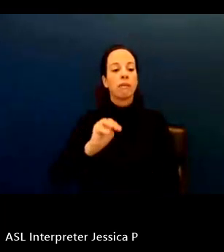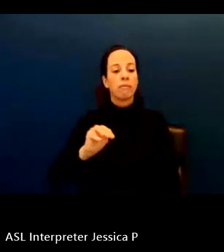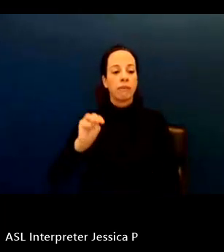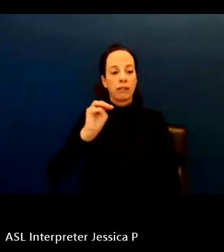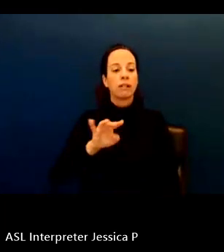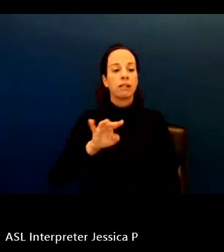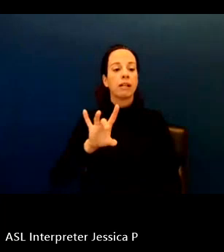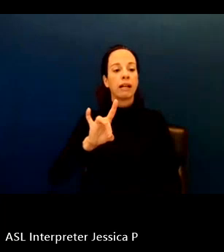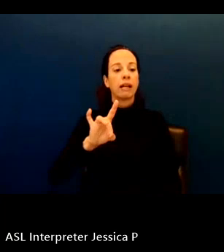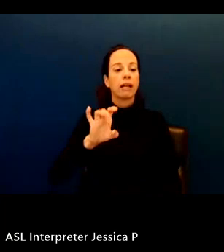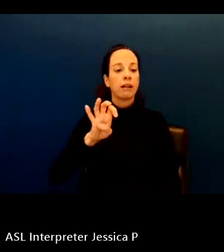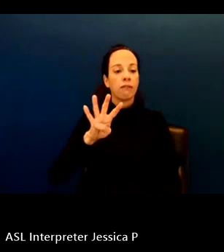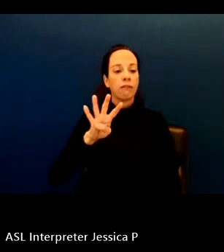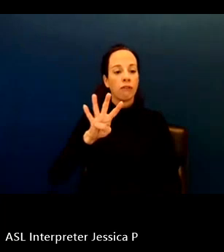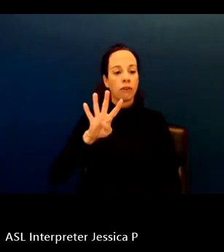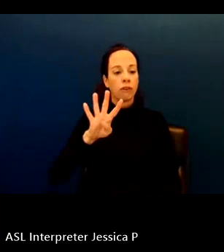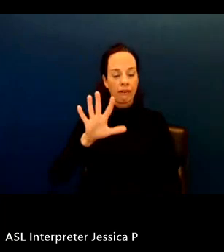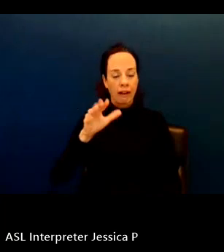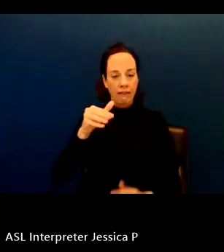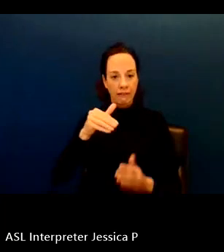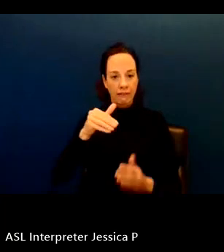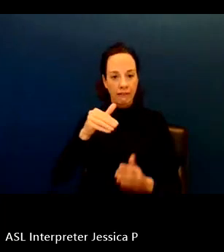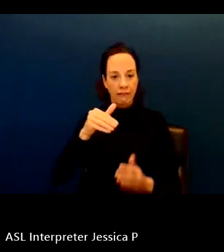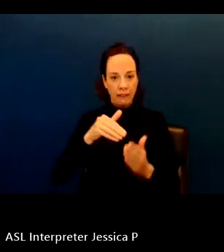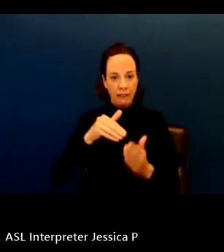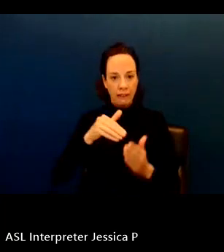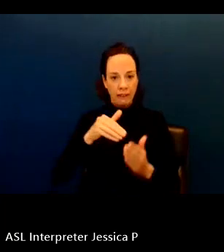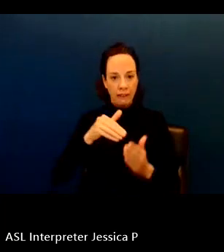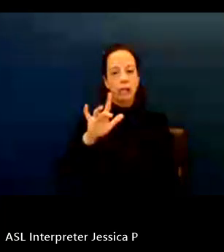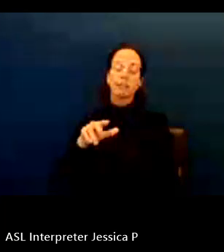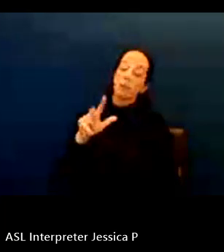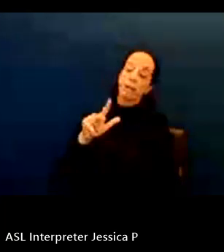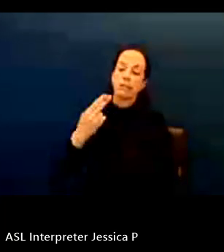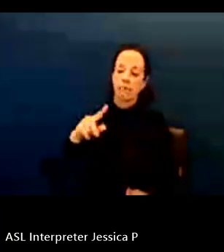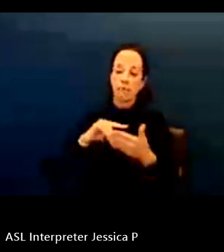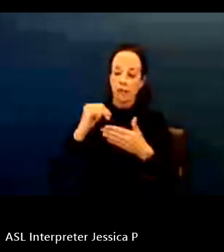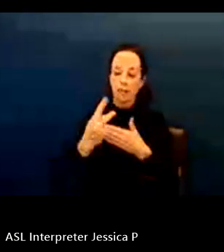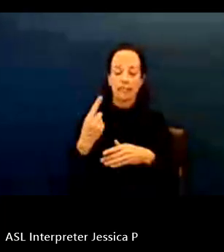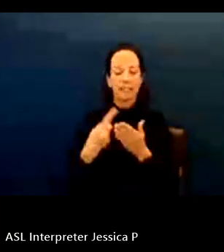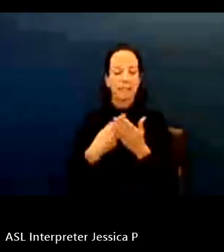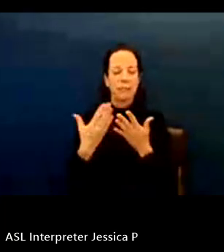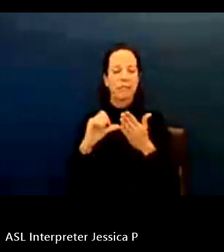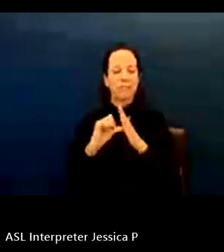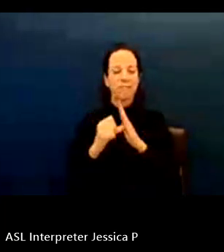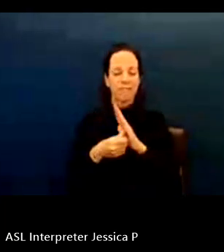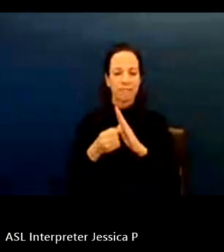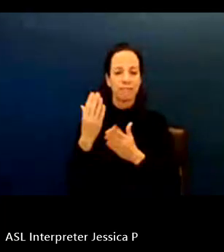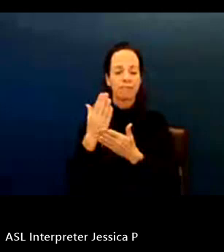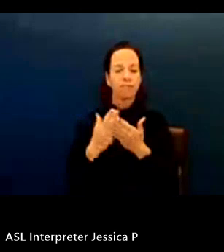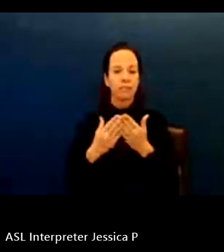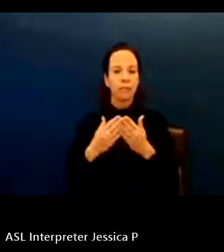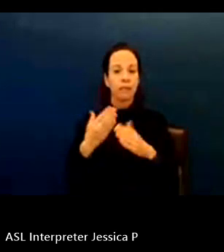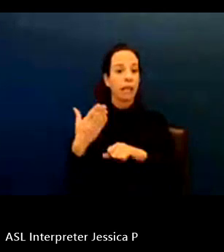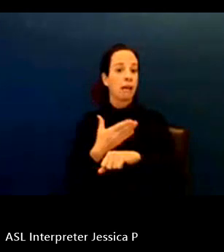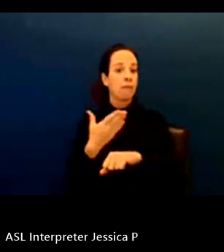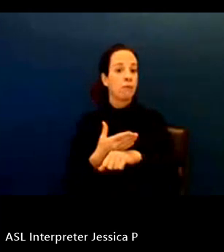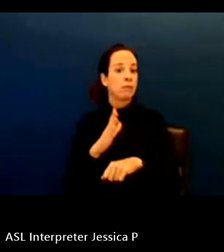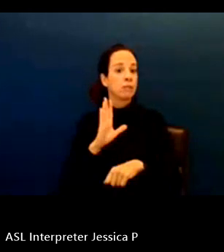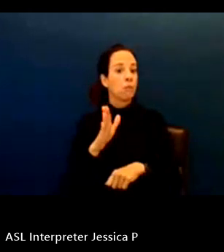$354,845,000 for 23 shop projects. I sometimes like to highlight some of the improvements that will